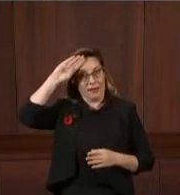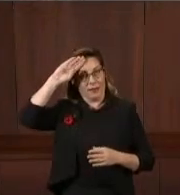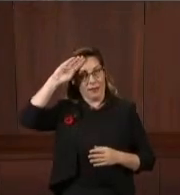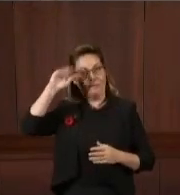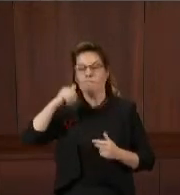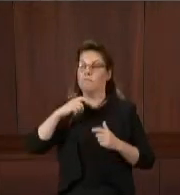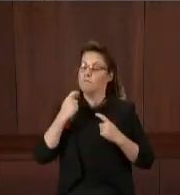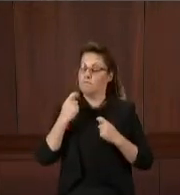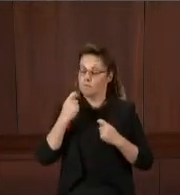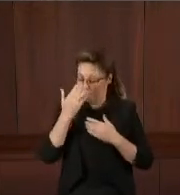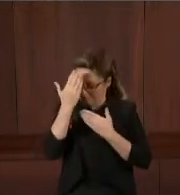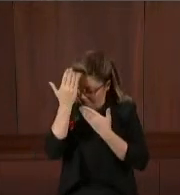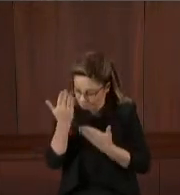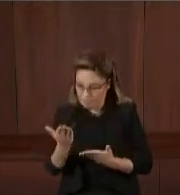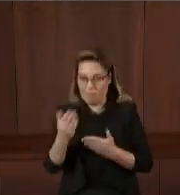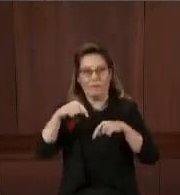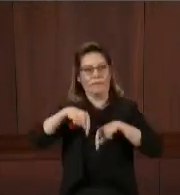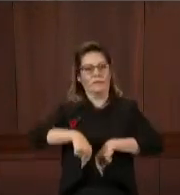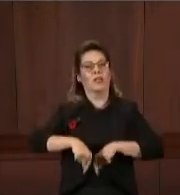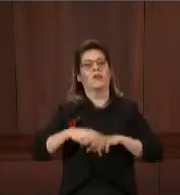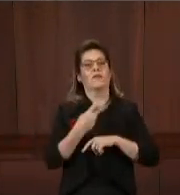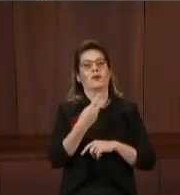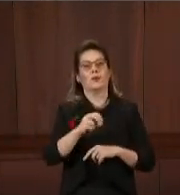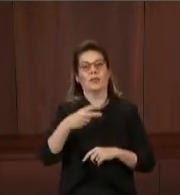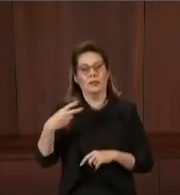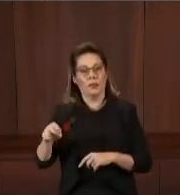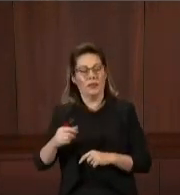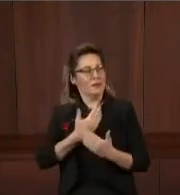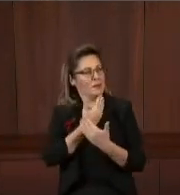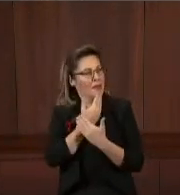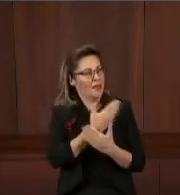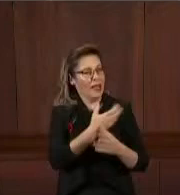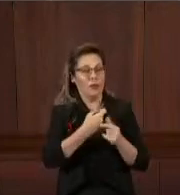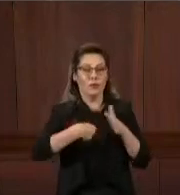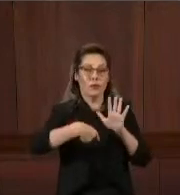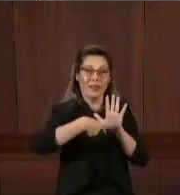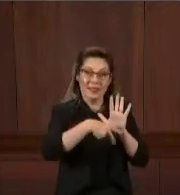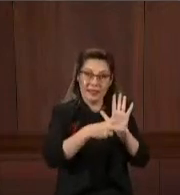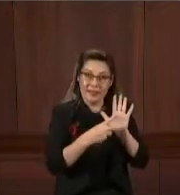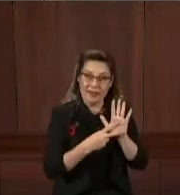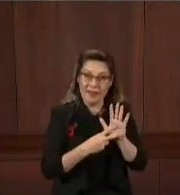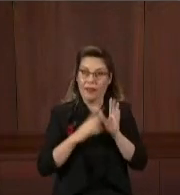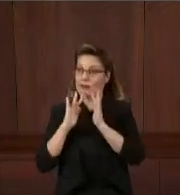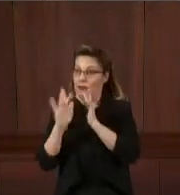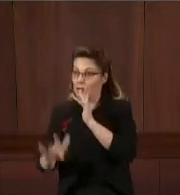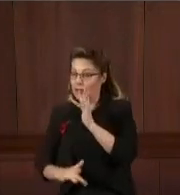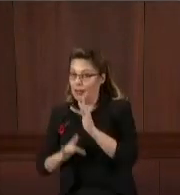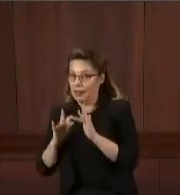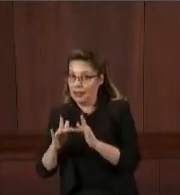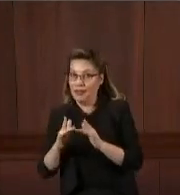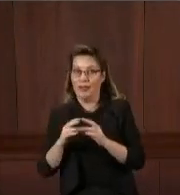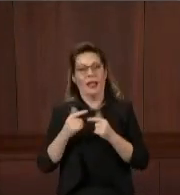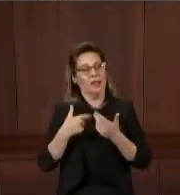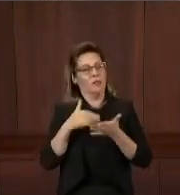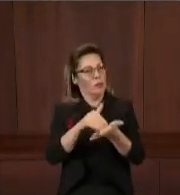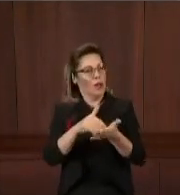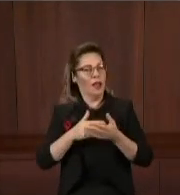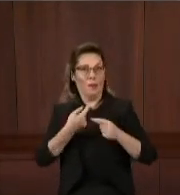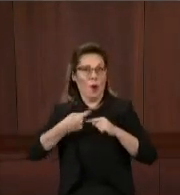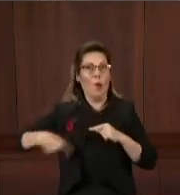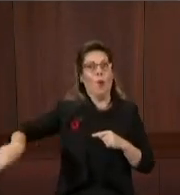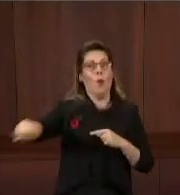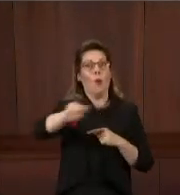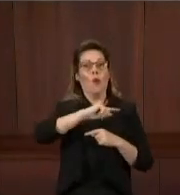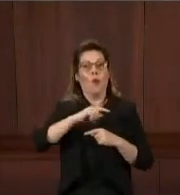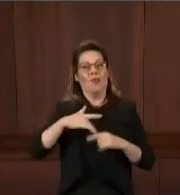television and radio stations and online platforms for helping us to commemorate together, even while apart, so